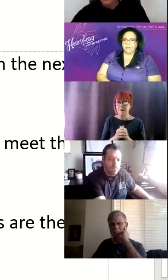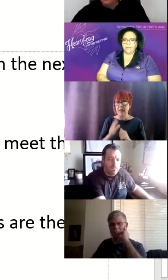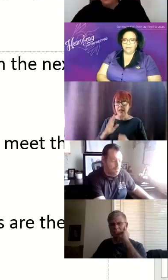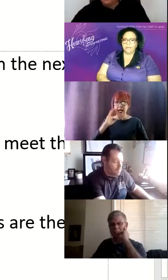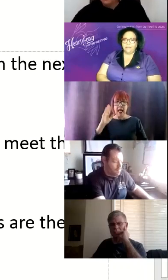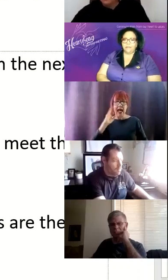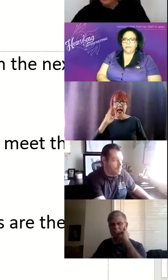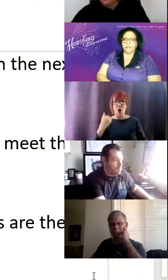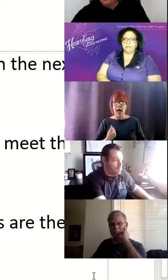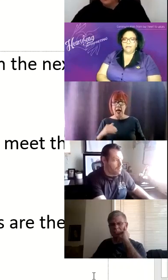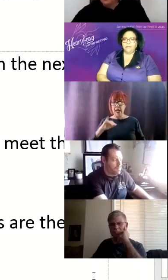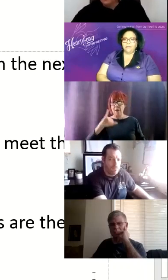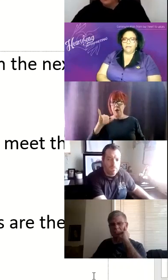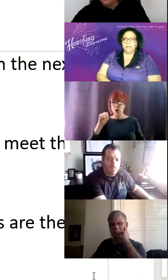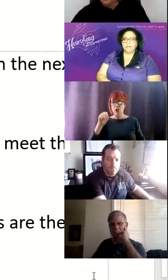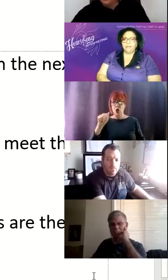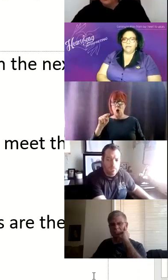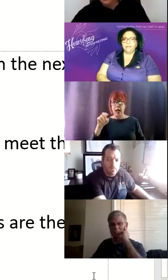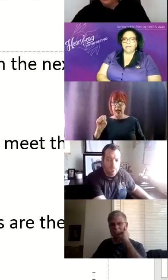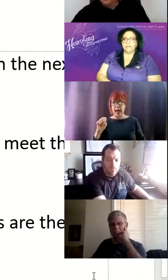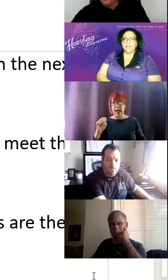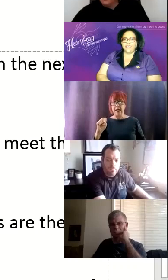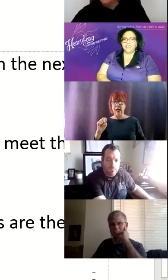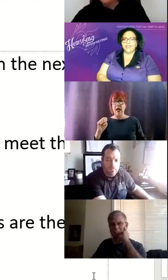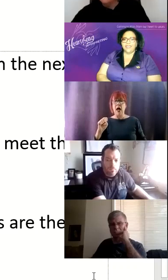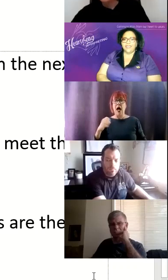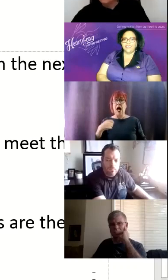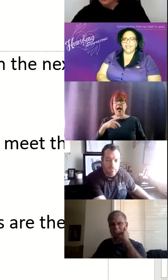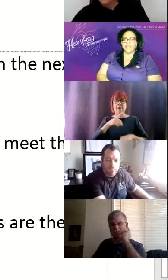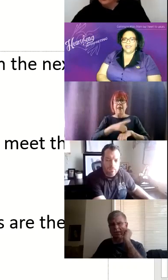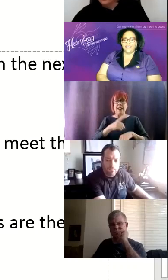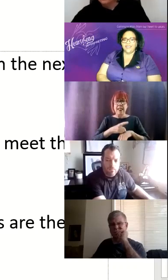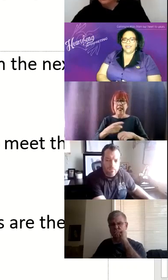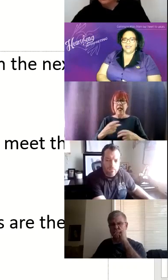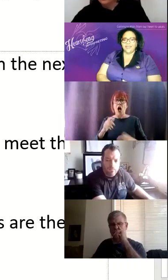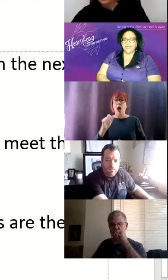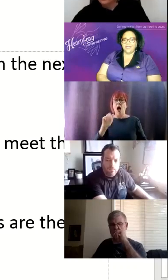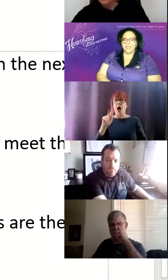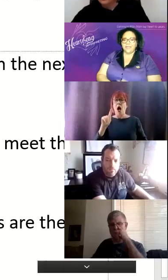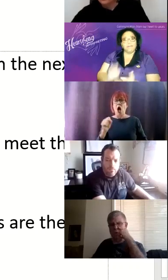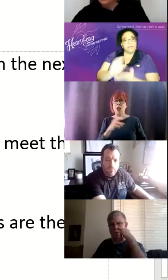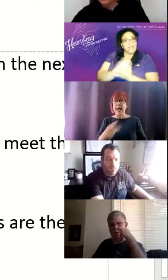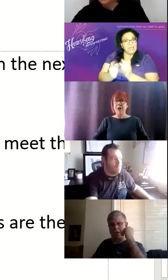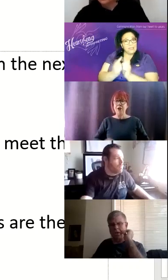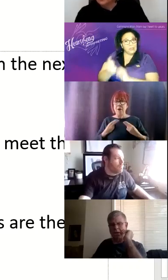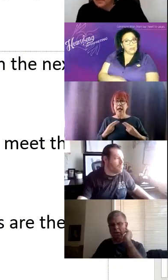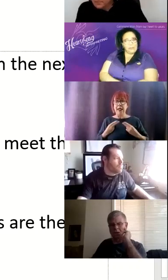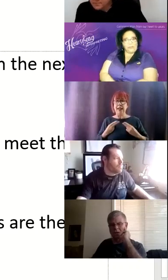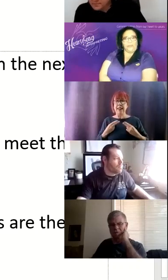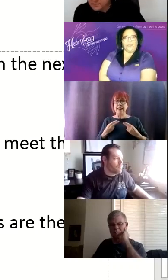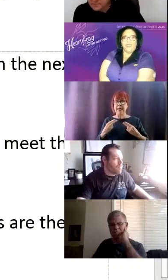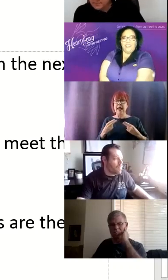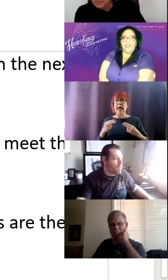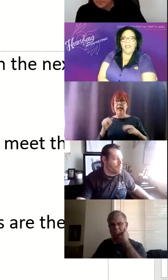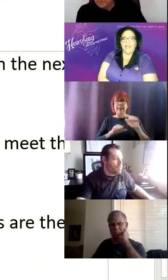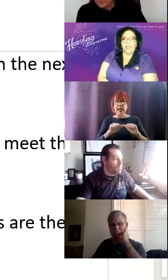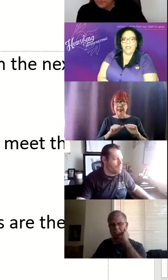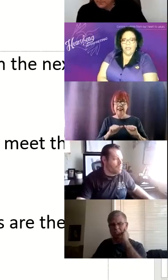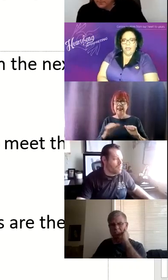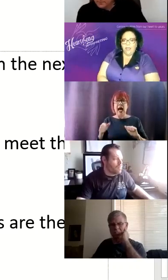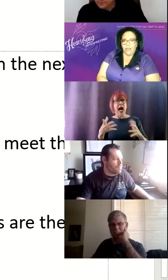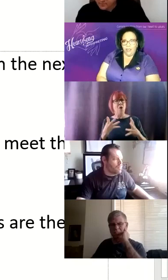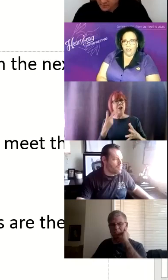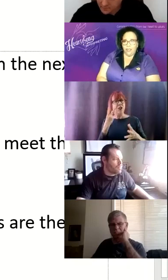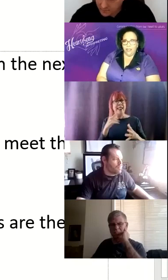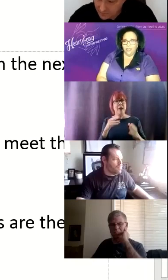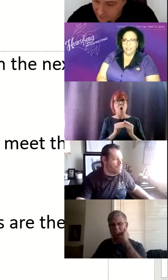Armstrong. I'm the Dean overseeing Arts, Humanities, and Social Sciences. Nice to meet you all. I would like to see more professional